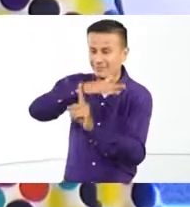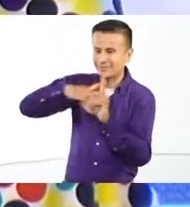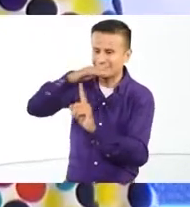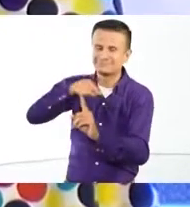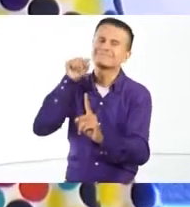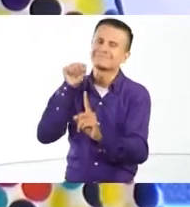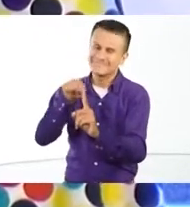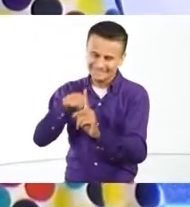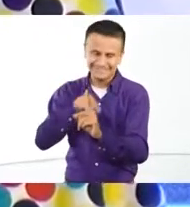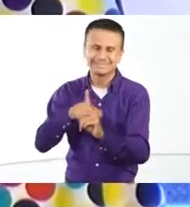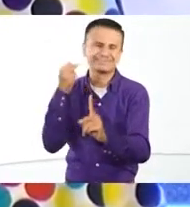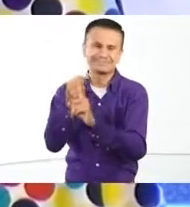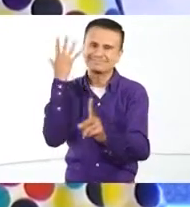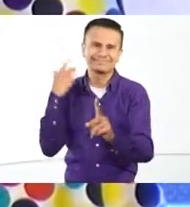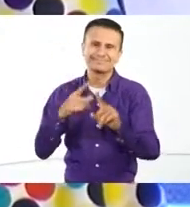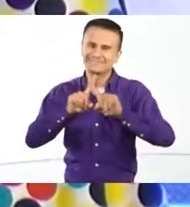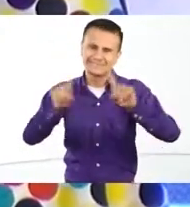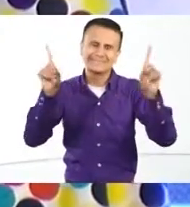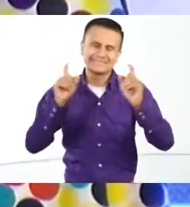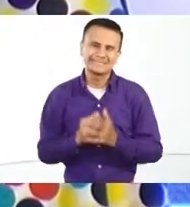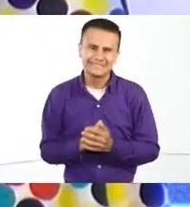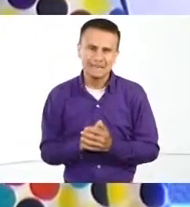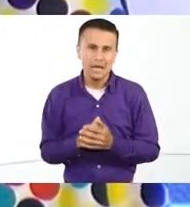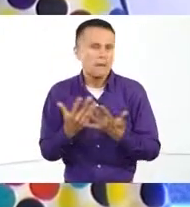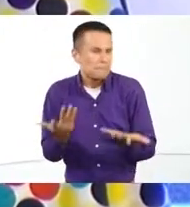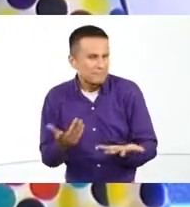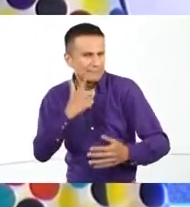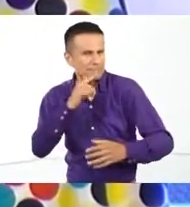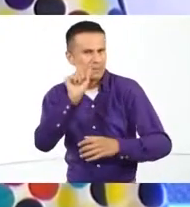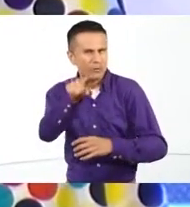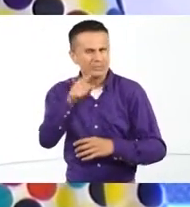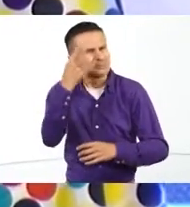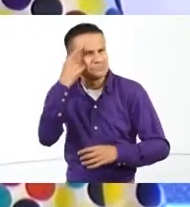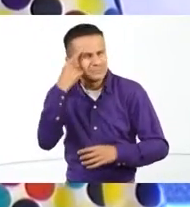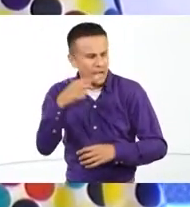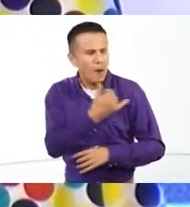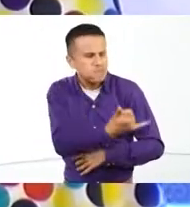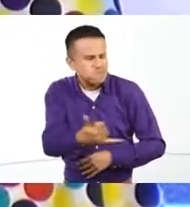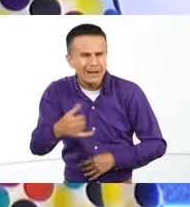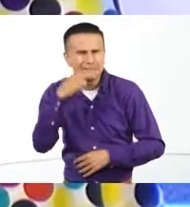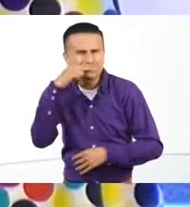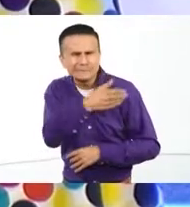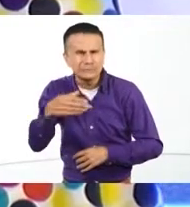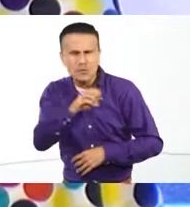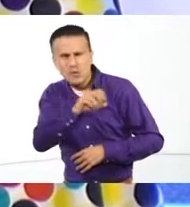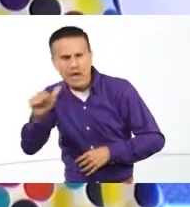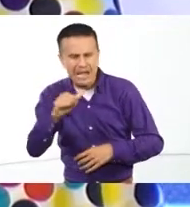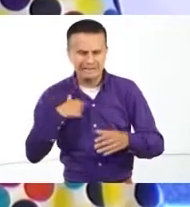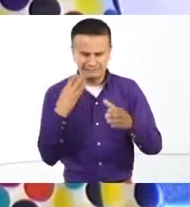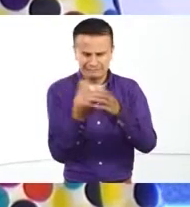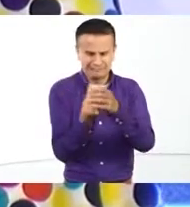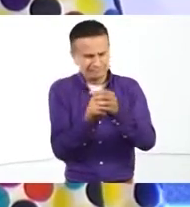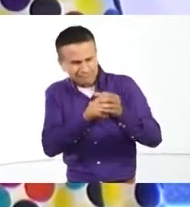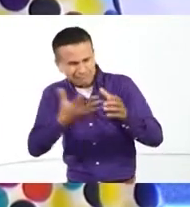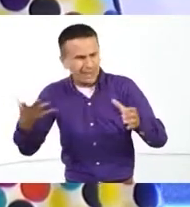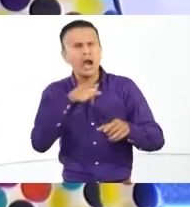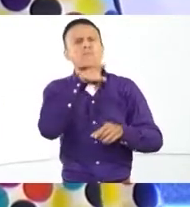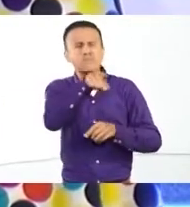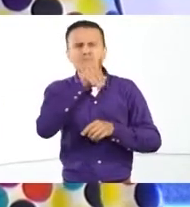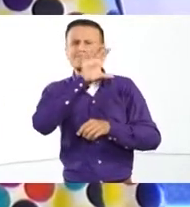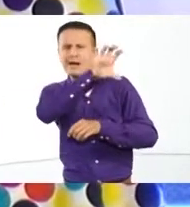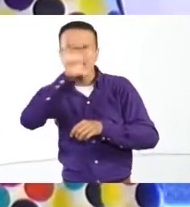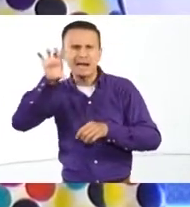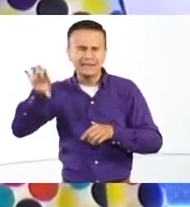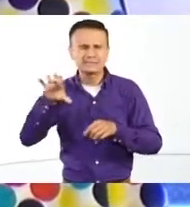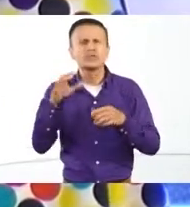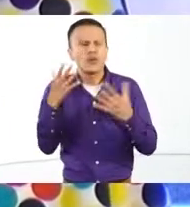context. And the context will make a difference as to the children that are currently in your country context invisible. And it's how do we address the needs of